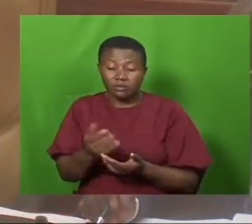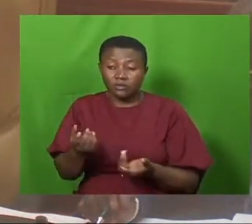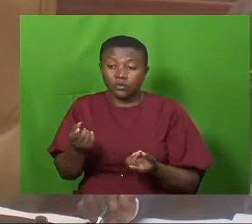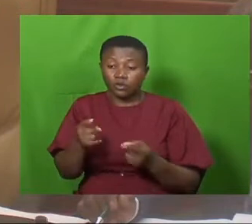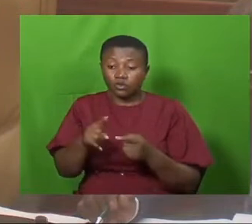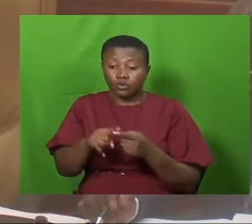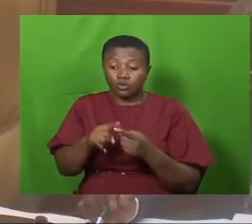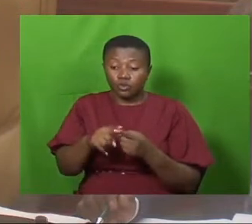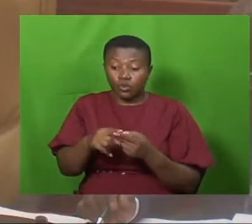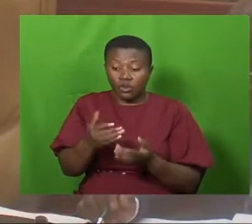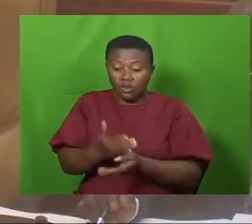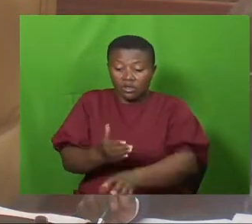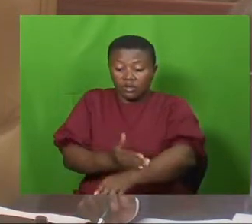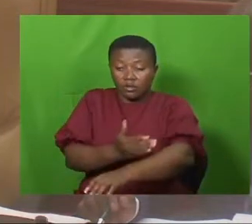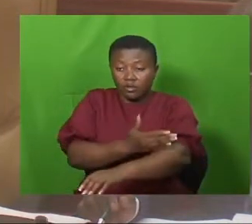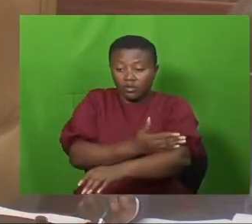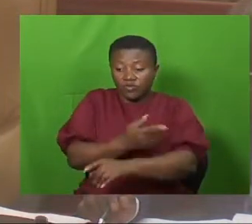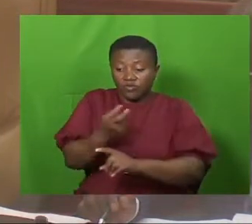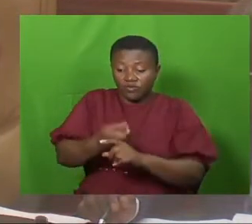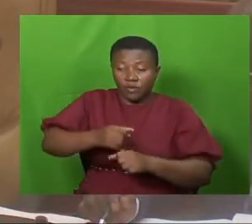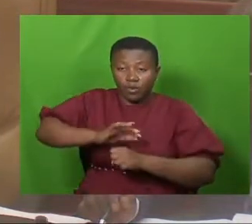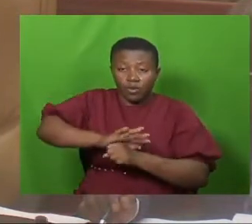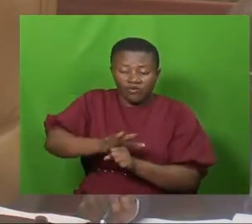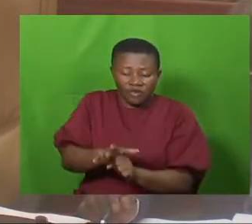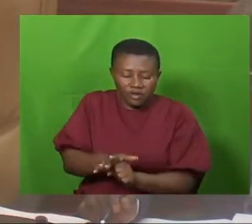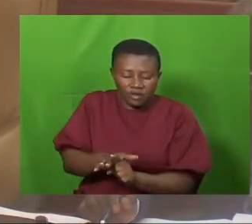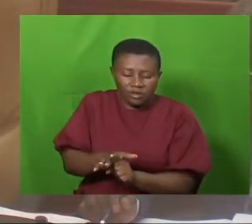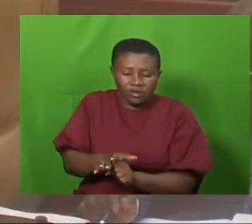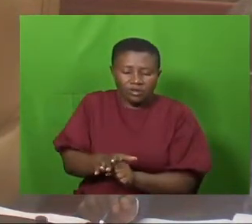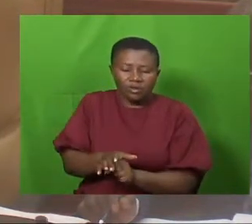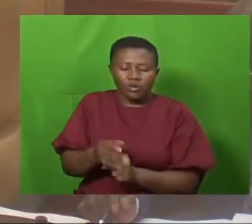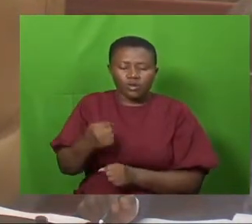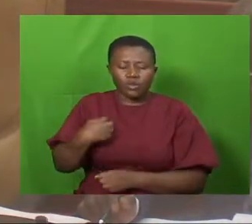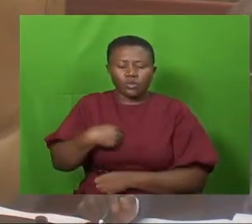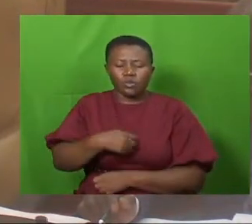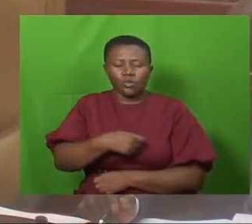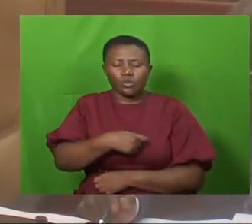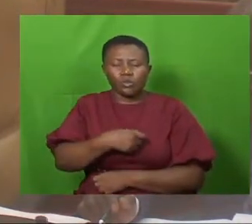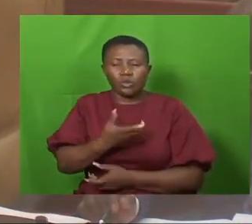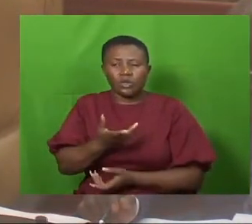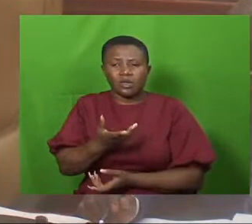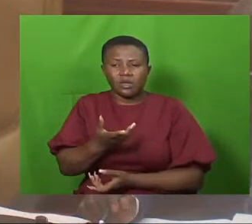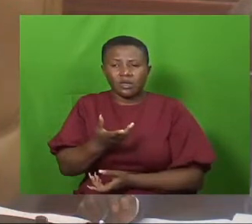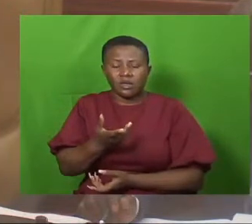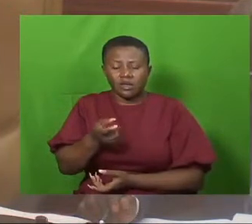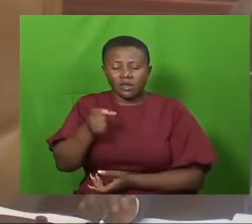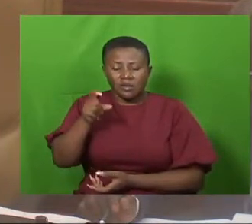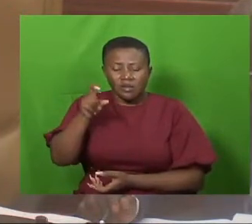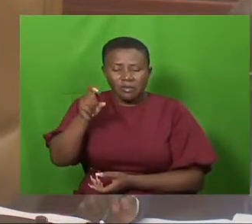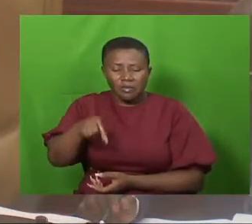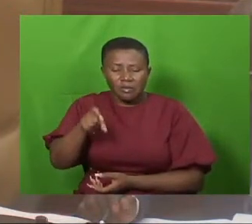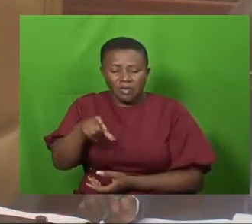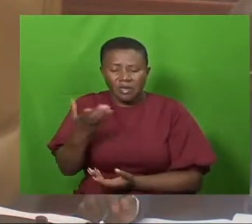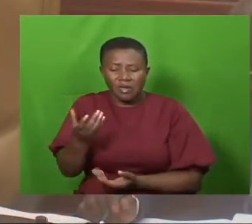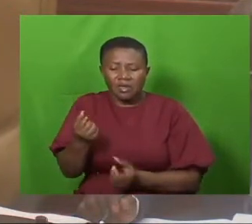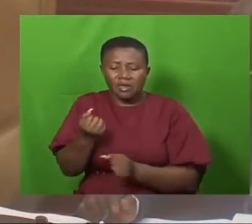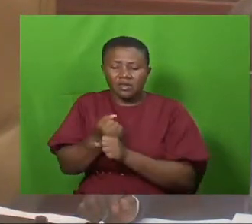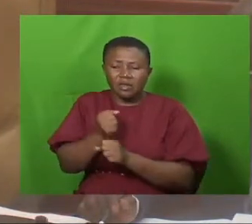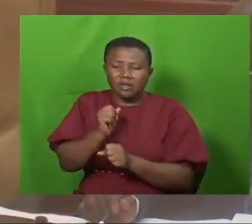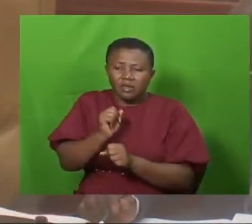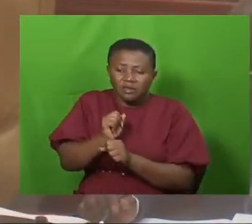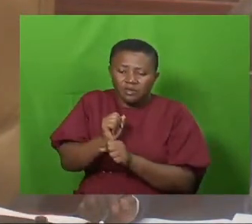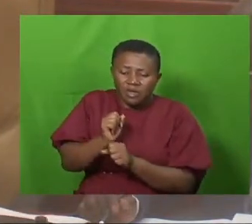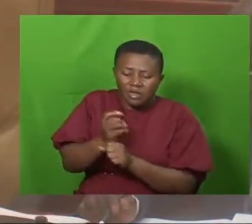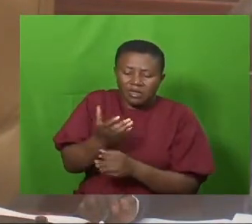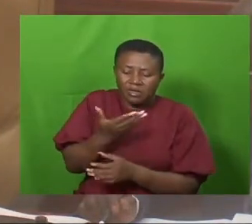post-COVID economy to recovery, we should remake its root and branch with